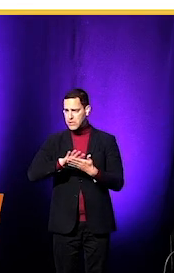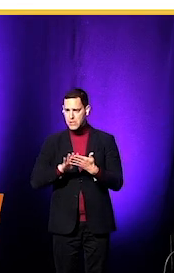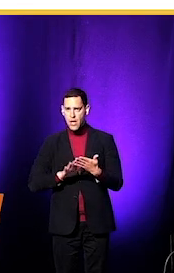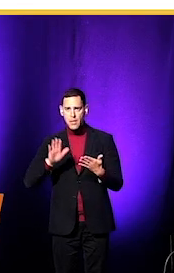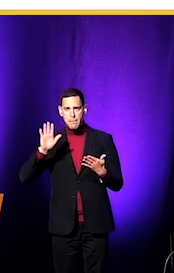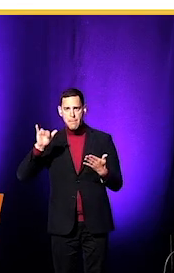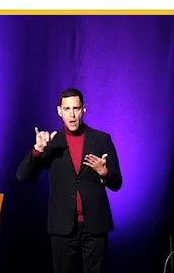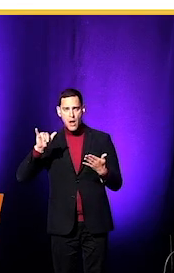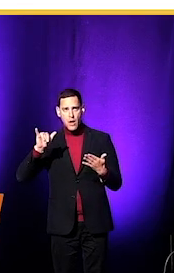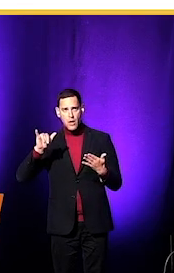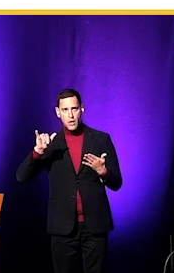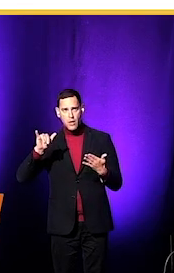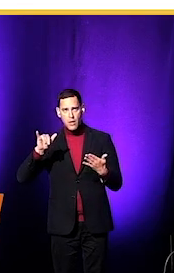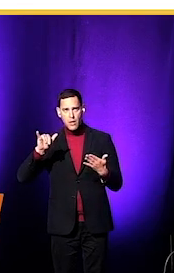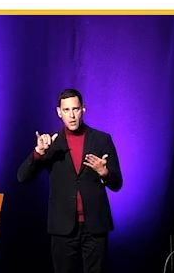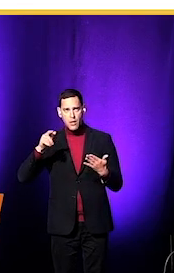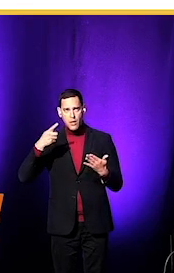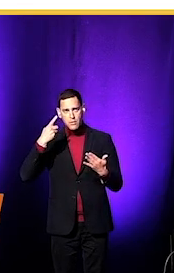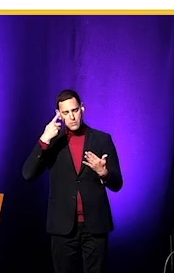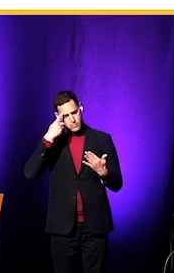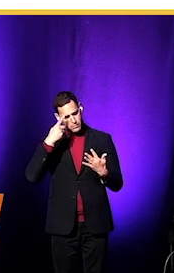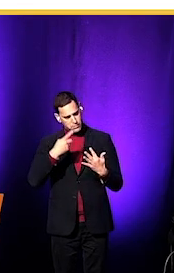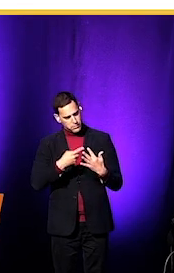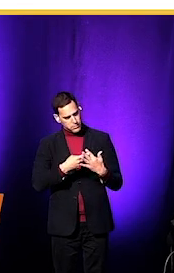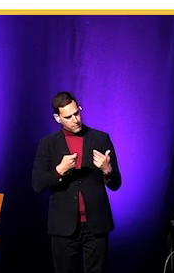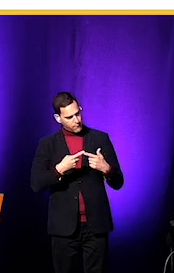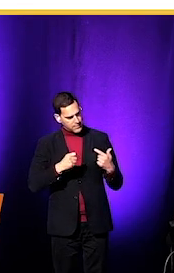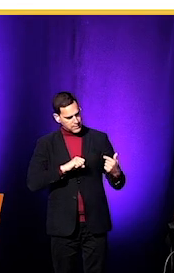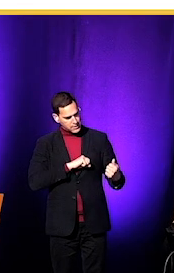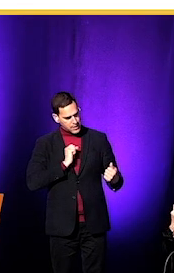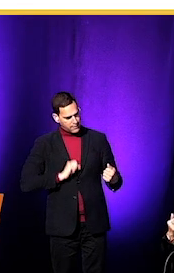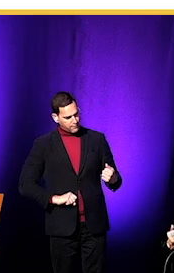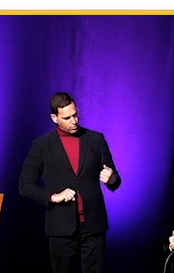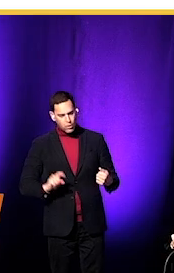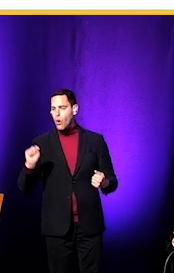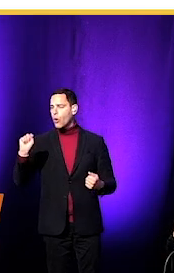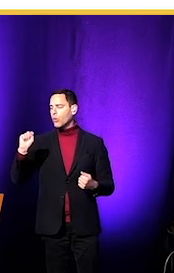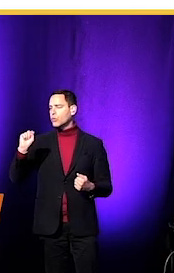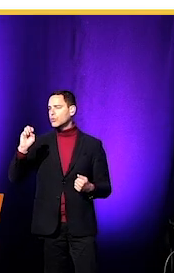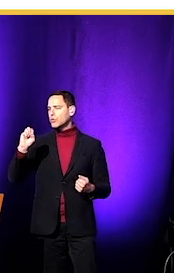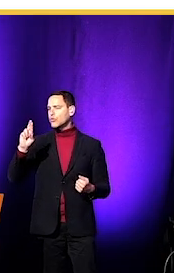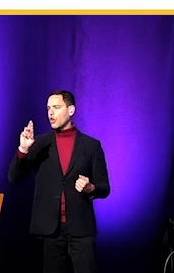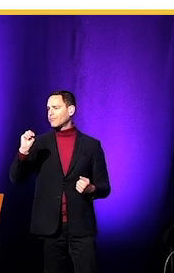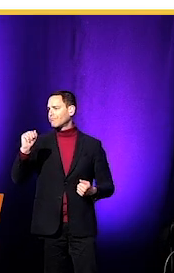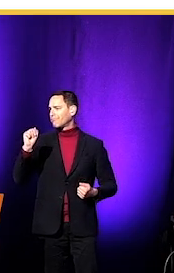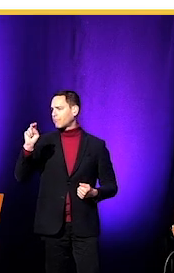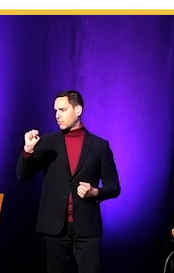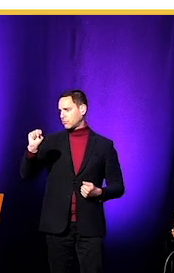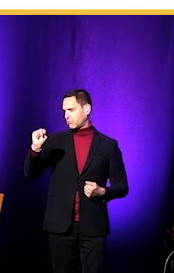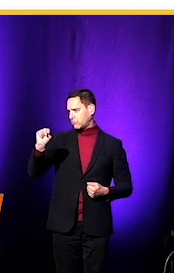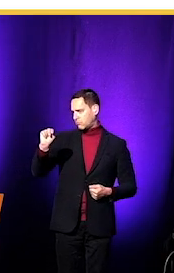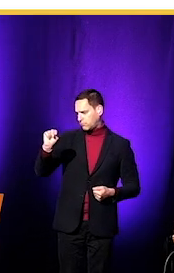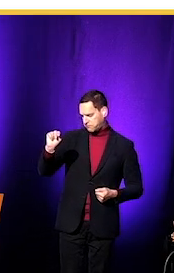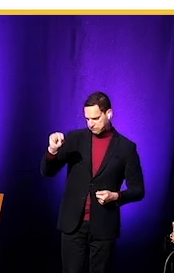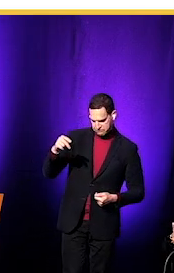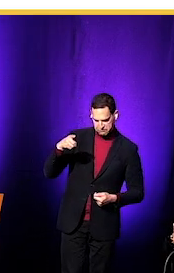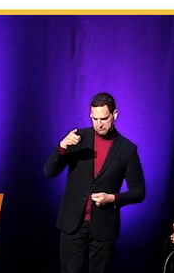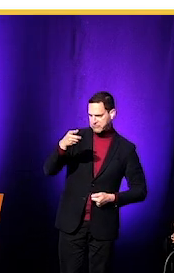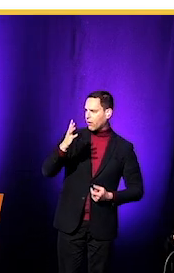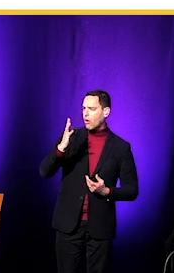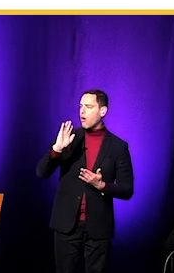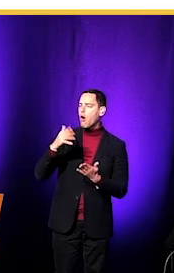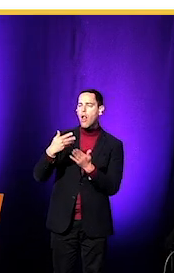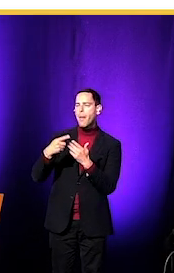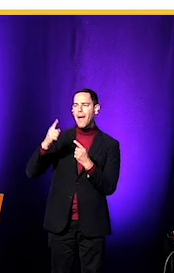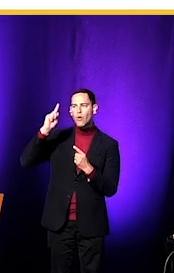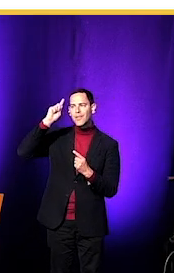blank, from Stanford, Terman. So who was all about intelligence testing